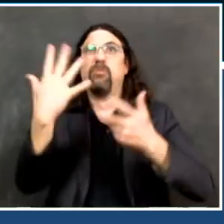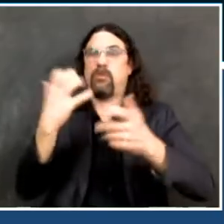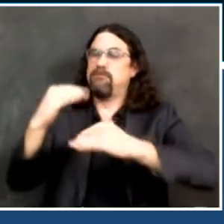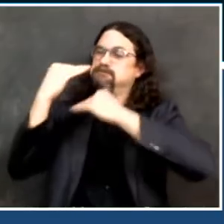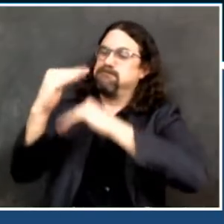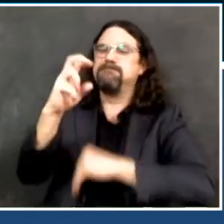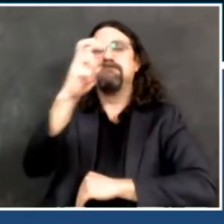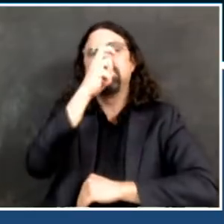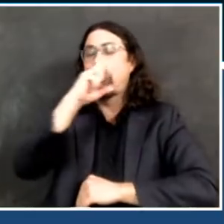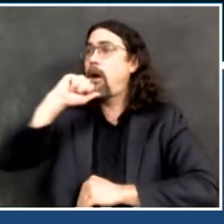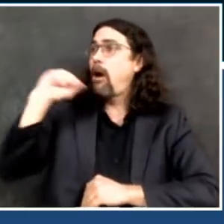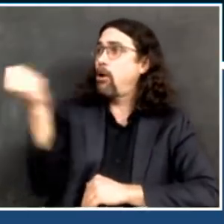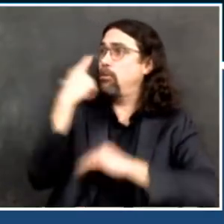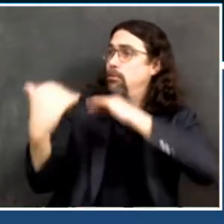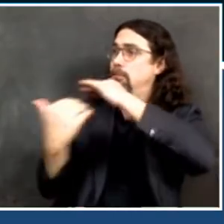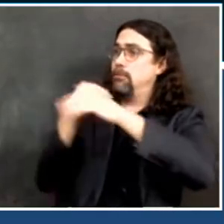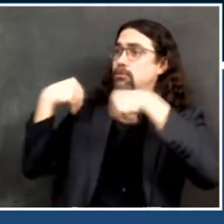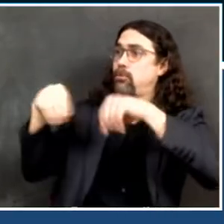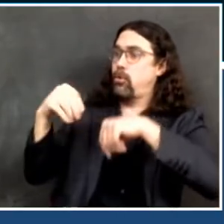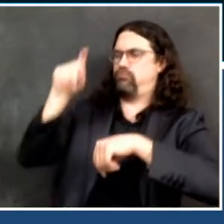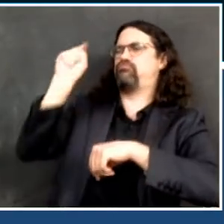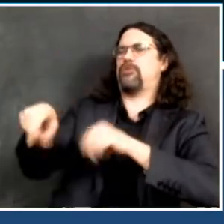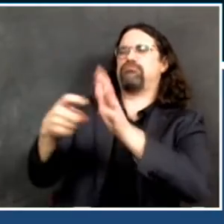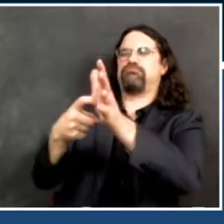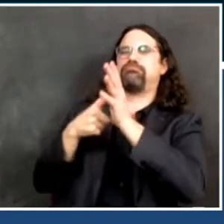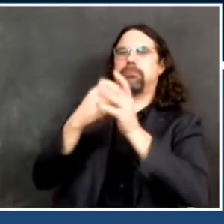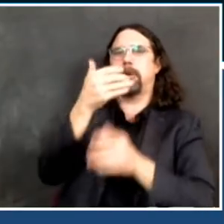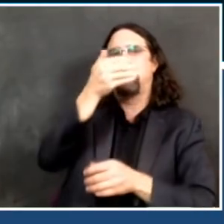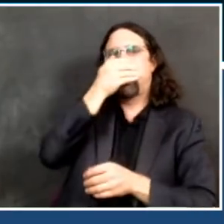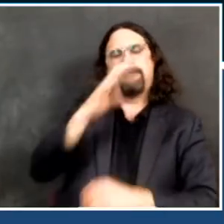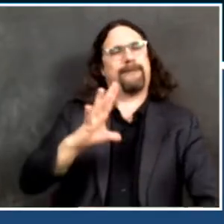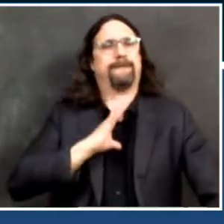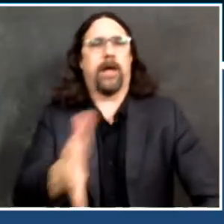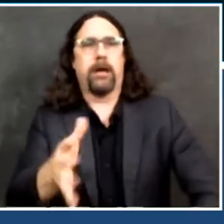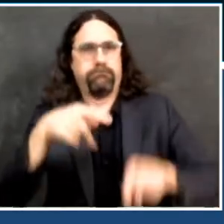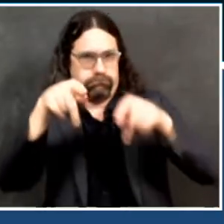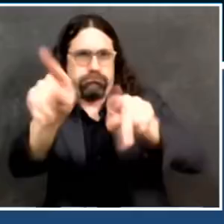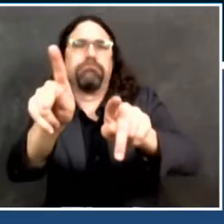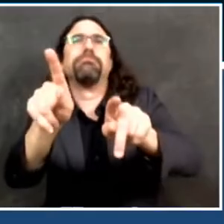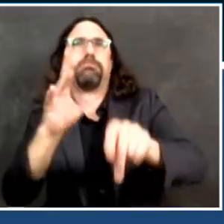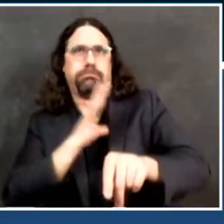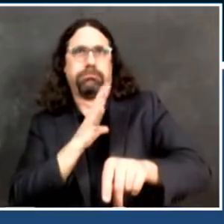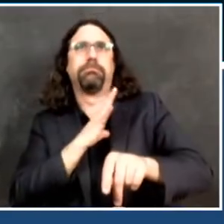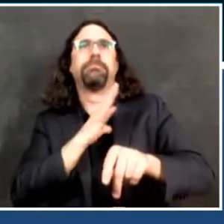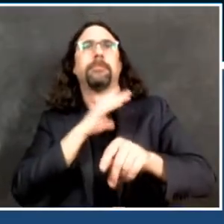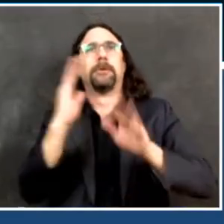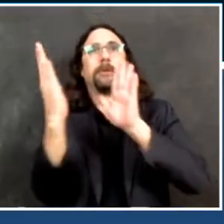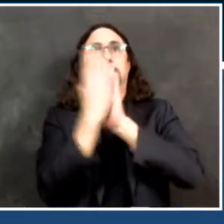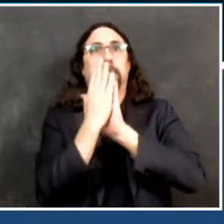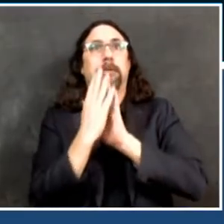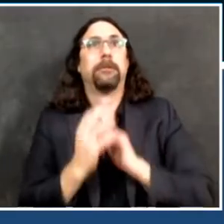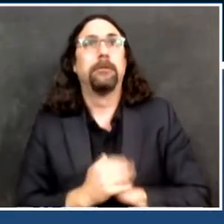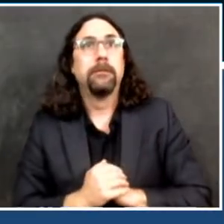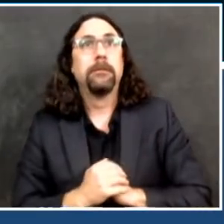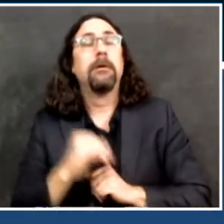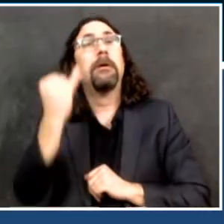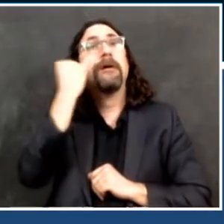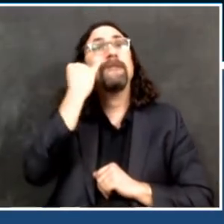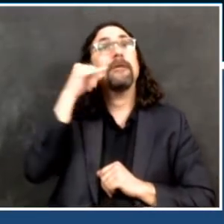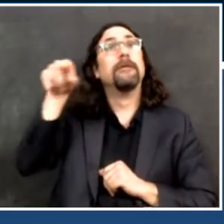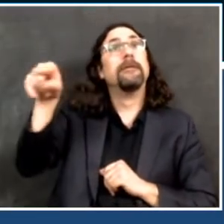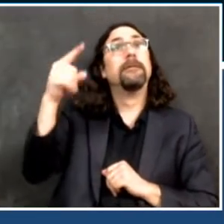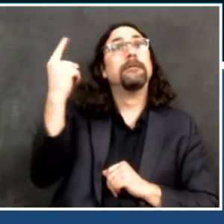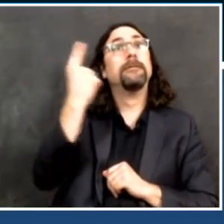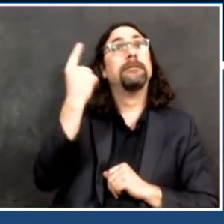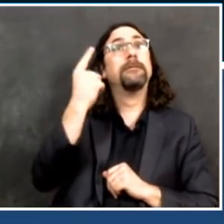who will not, any customer who says, no, I refuse, should not be allowed in. And again, we will back up those stores.